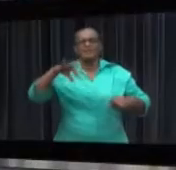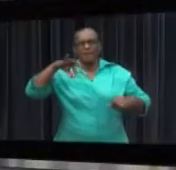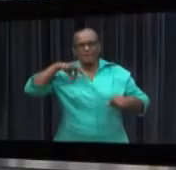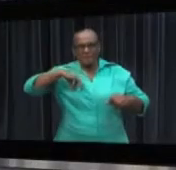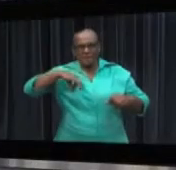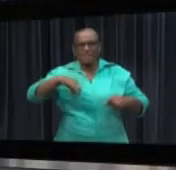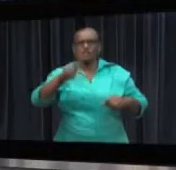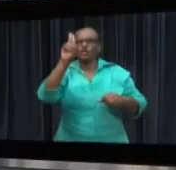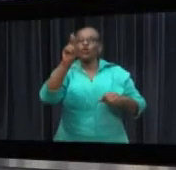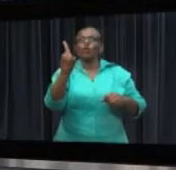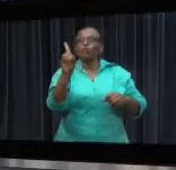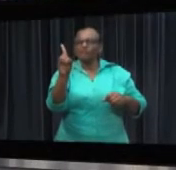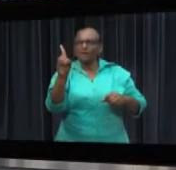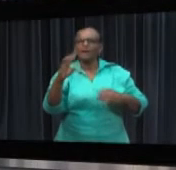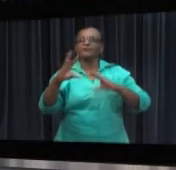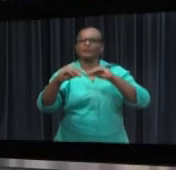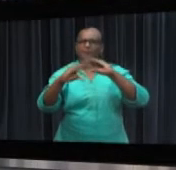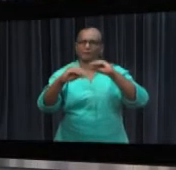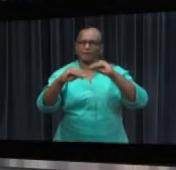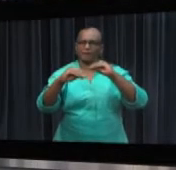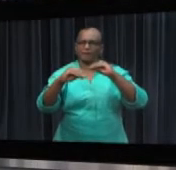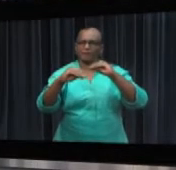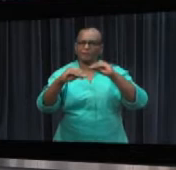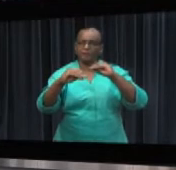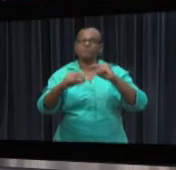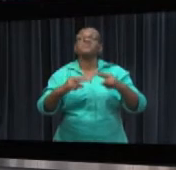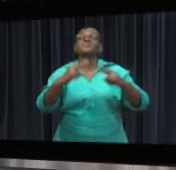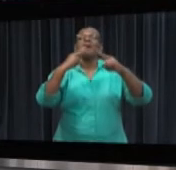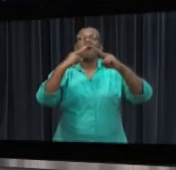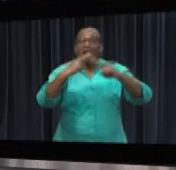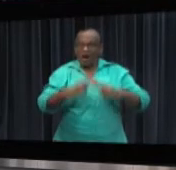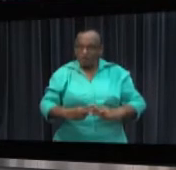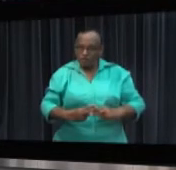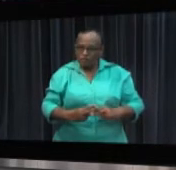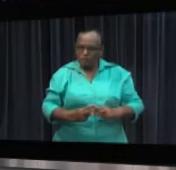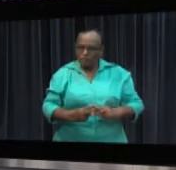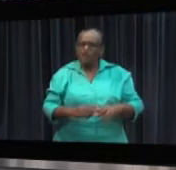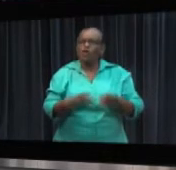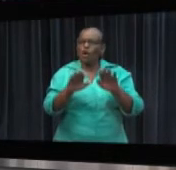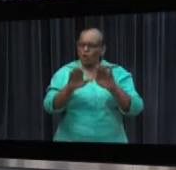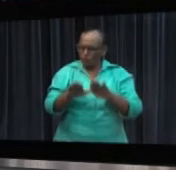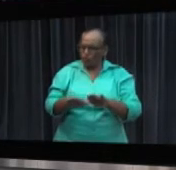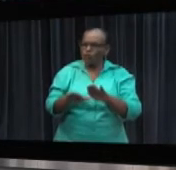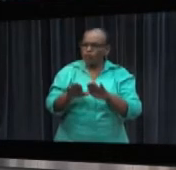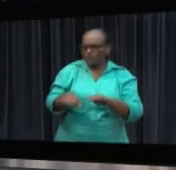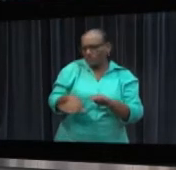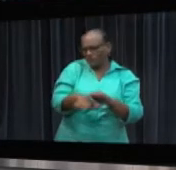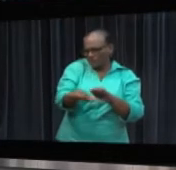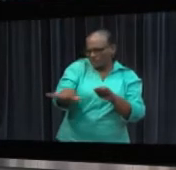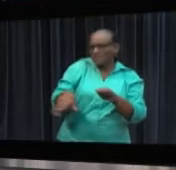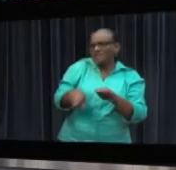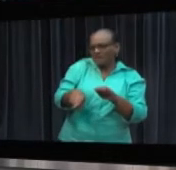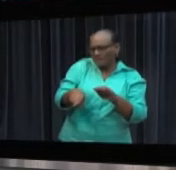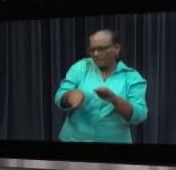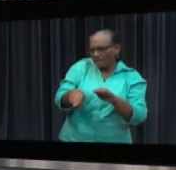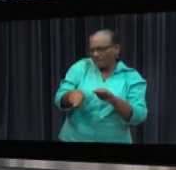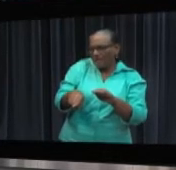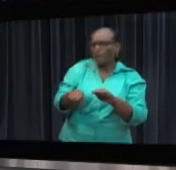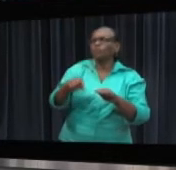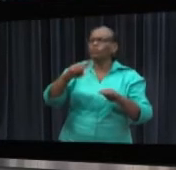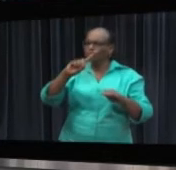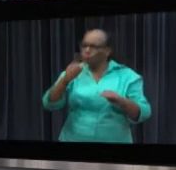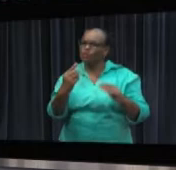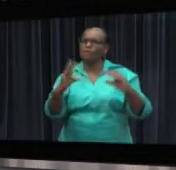colleague of finance, Gilmore Ufdrad. It was agreed that in order to keep the